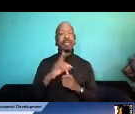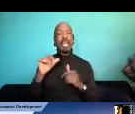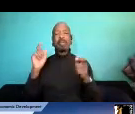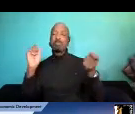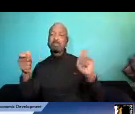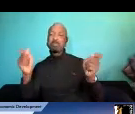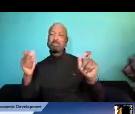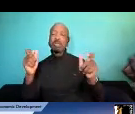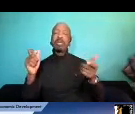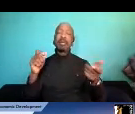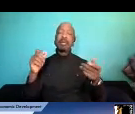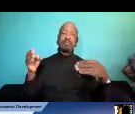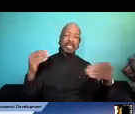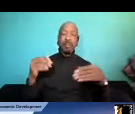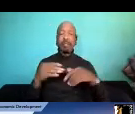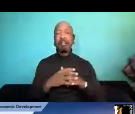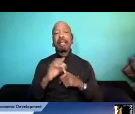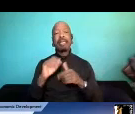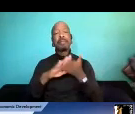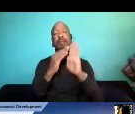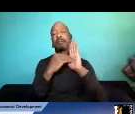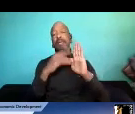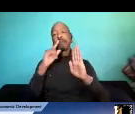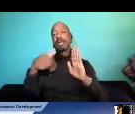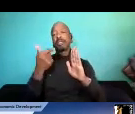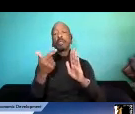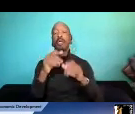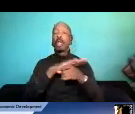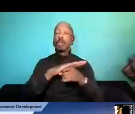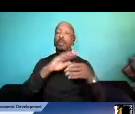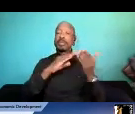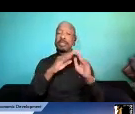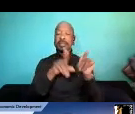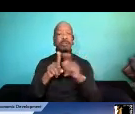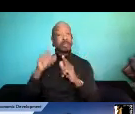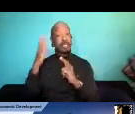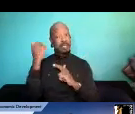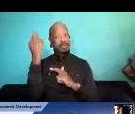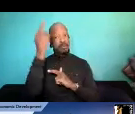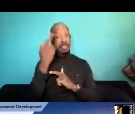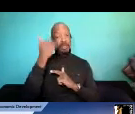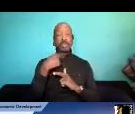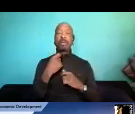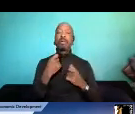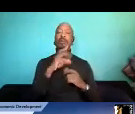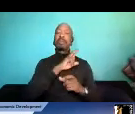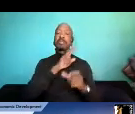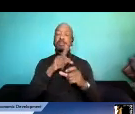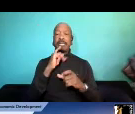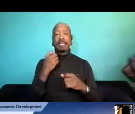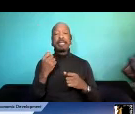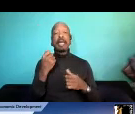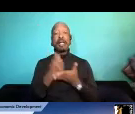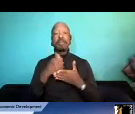can be a model for other cities locally, which is part of the reason we're participating and helping support this type of teach-in,